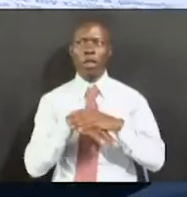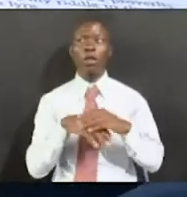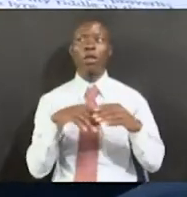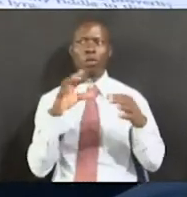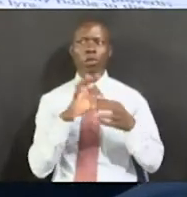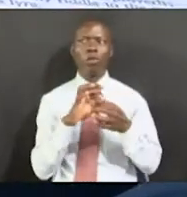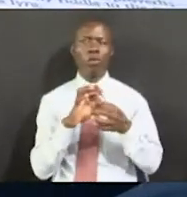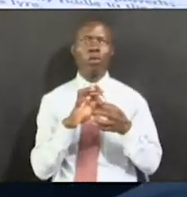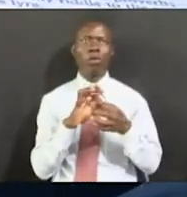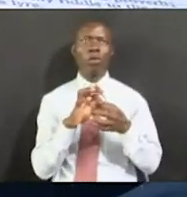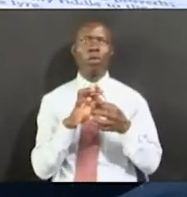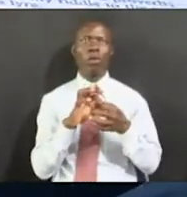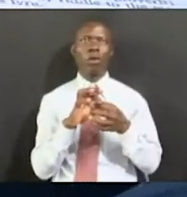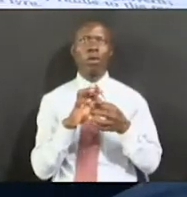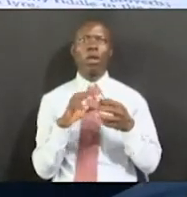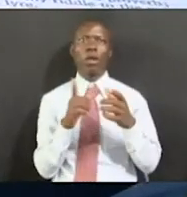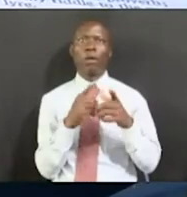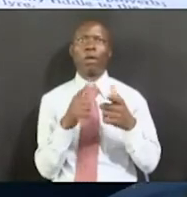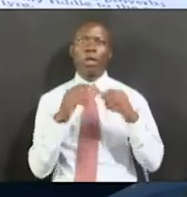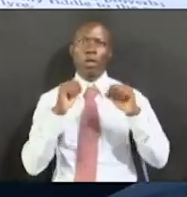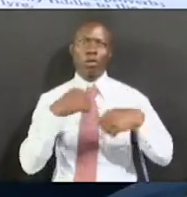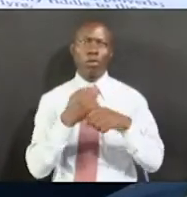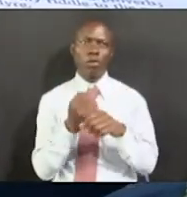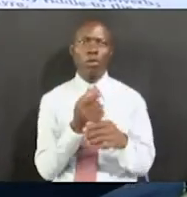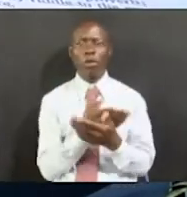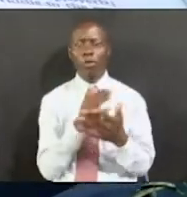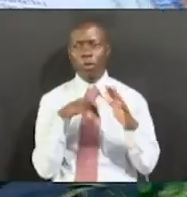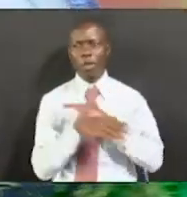I'm a champion, I cannot quit.